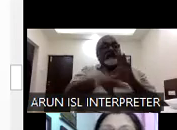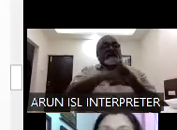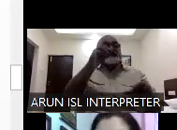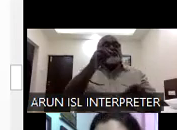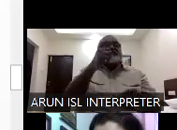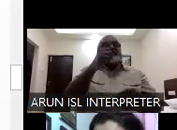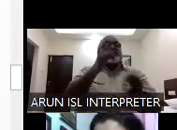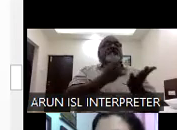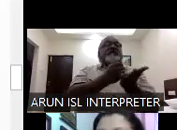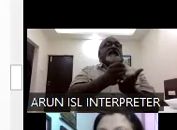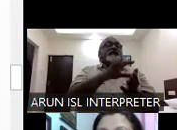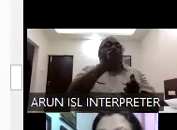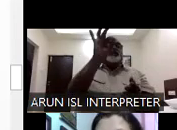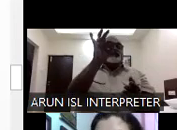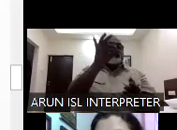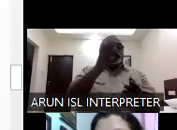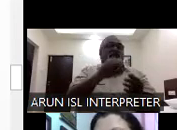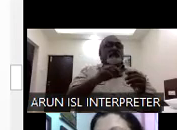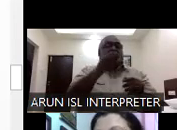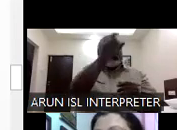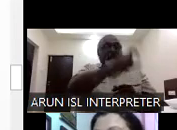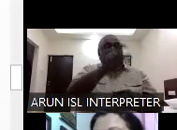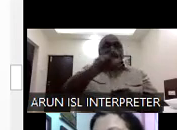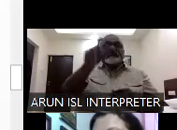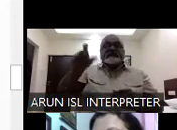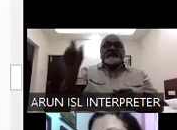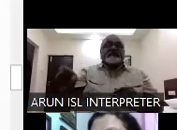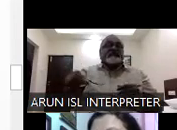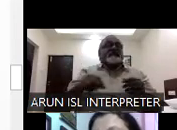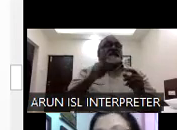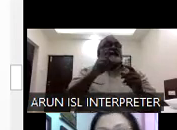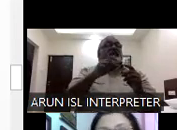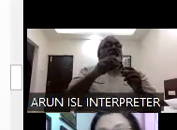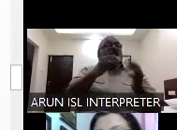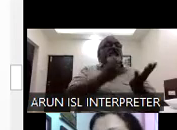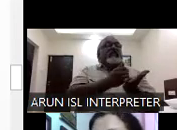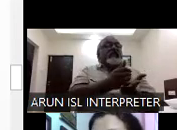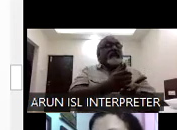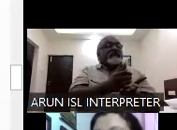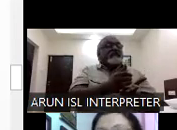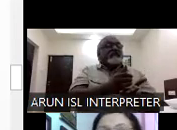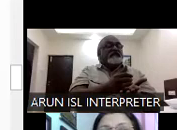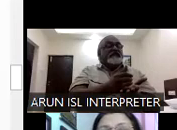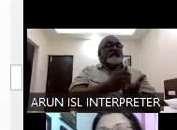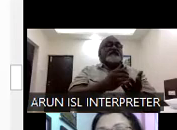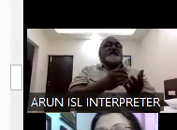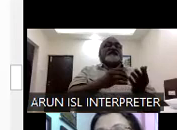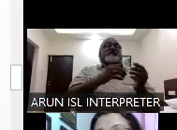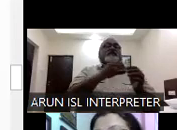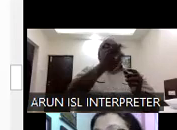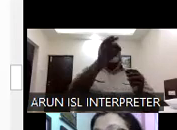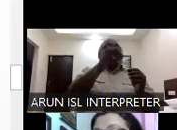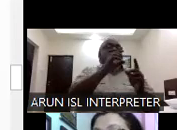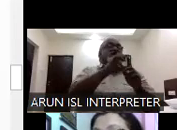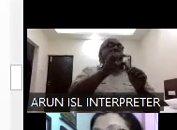each village was having a system. We selected one Dalit village with the Dalit population. The second village, we